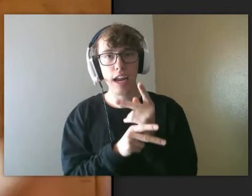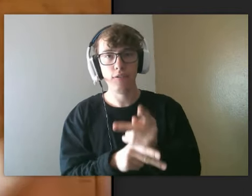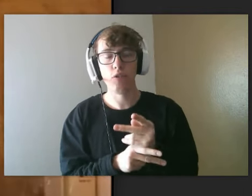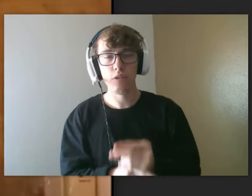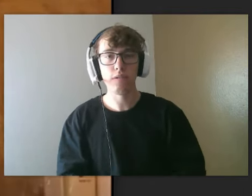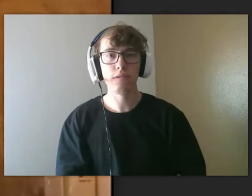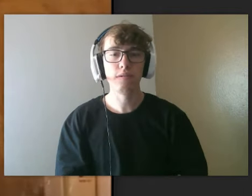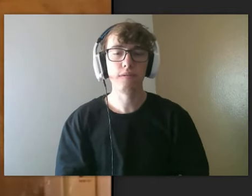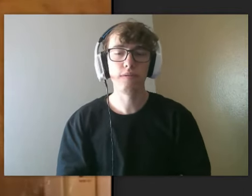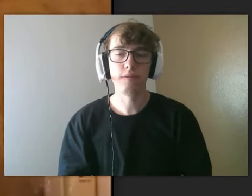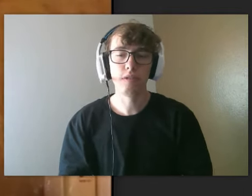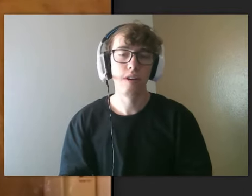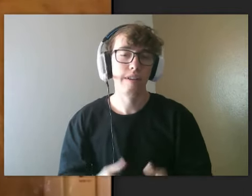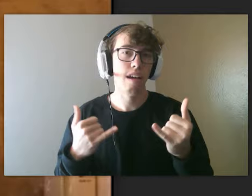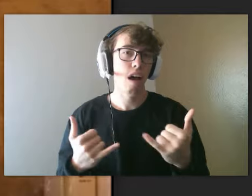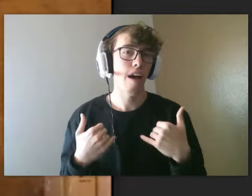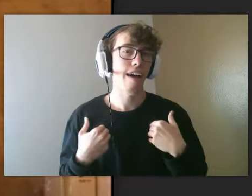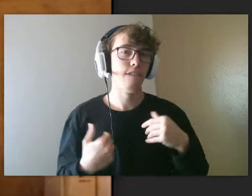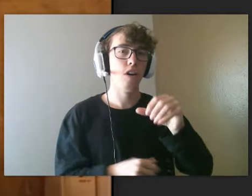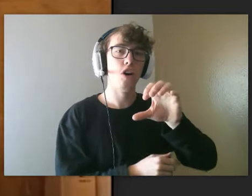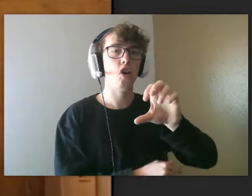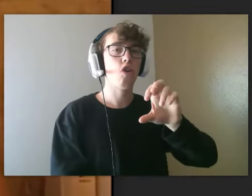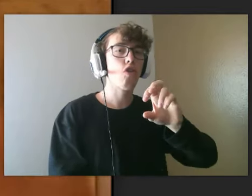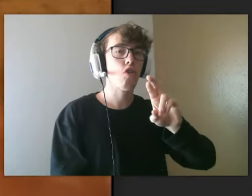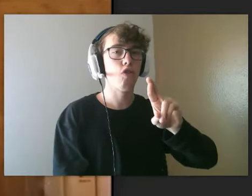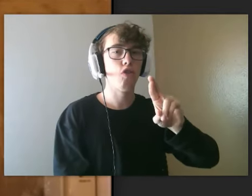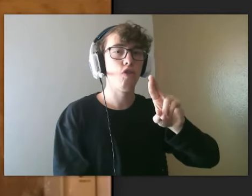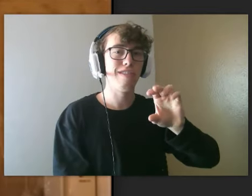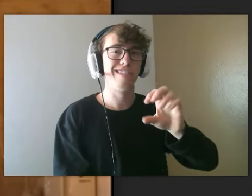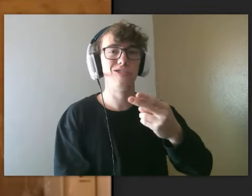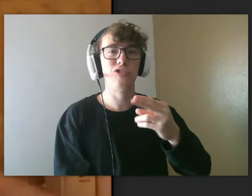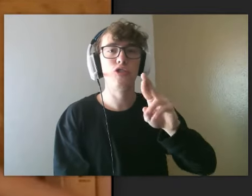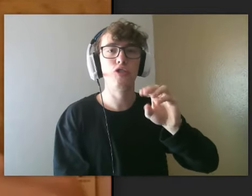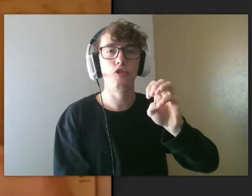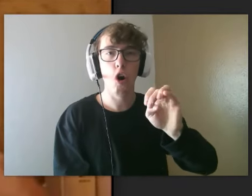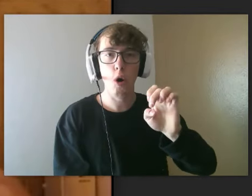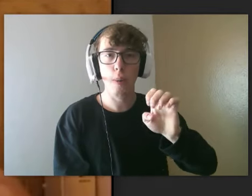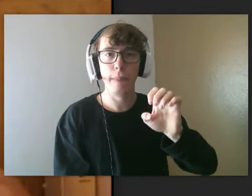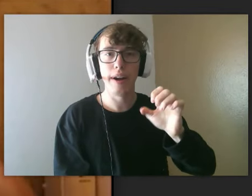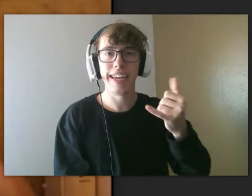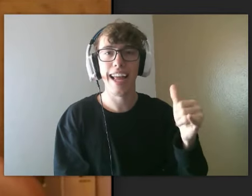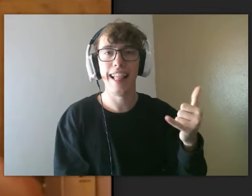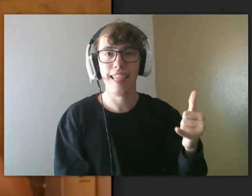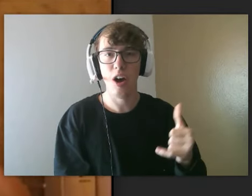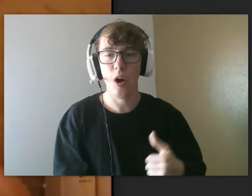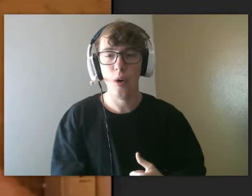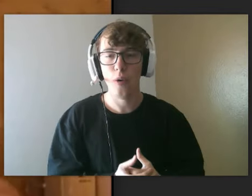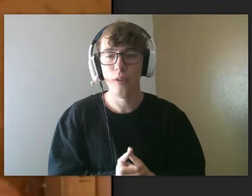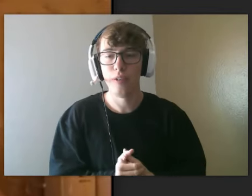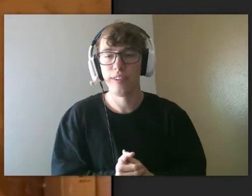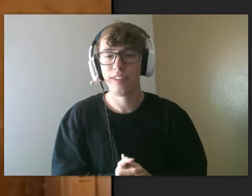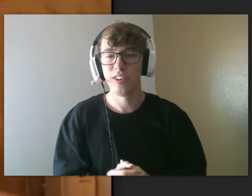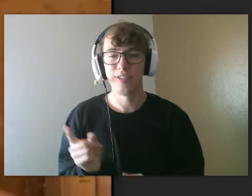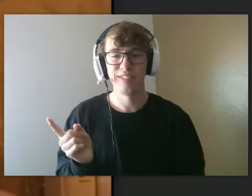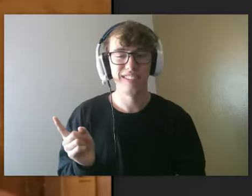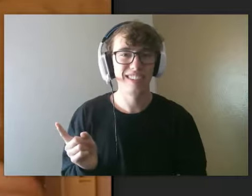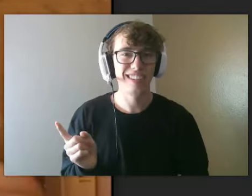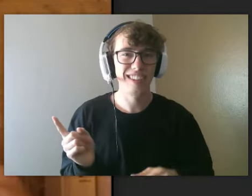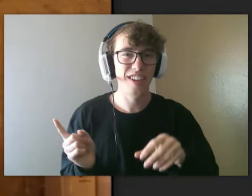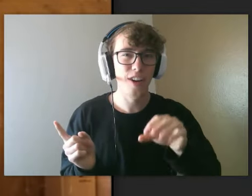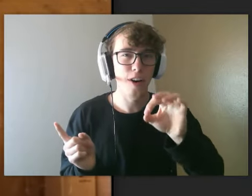Let's go with chrome yellow. And I've certainly had a hard time getting these pieces of foil off.